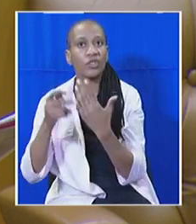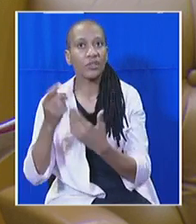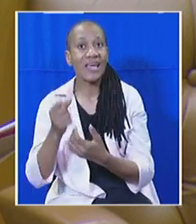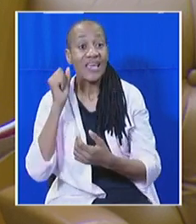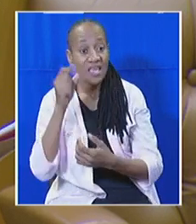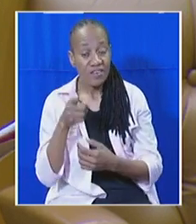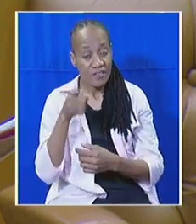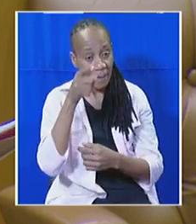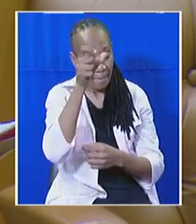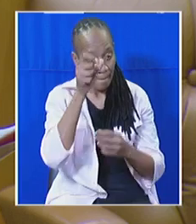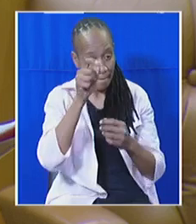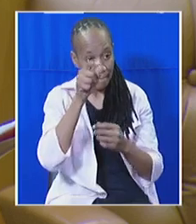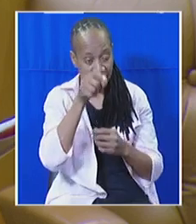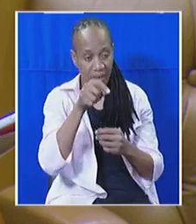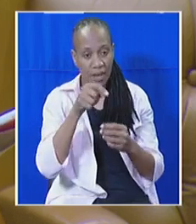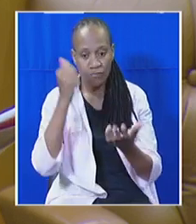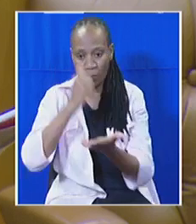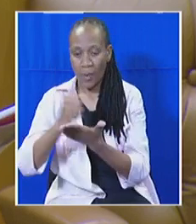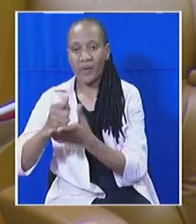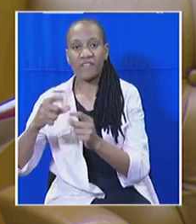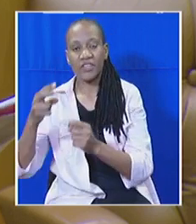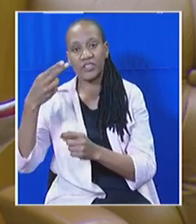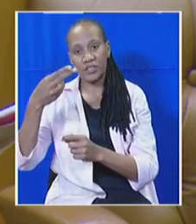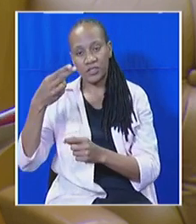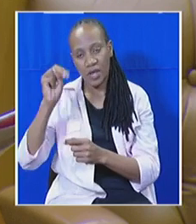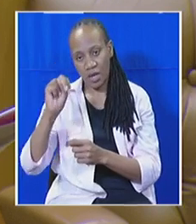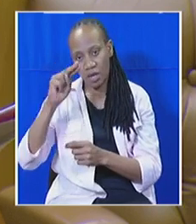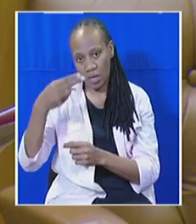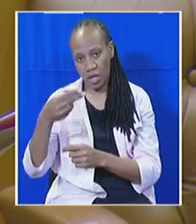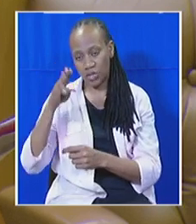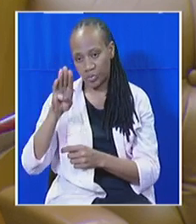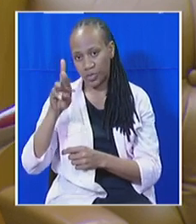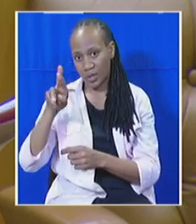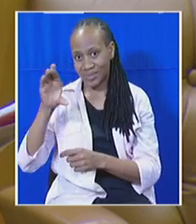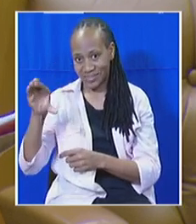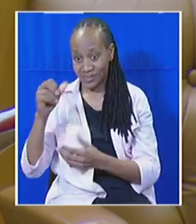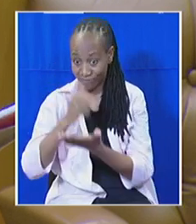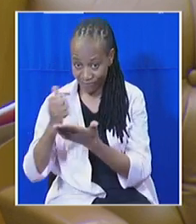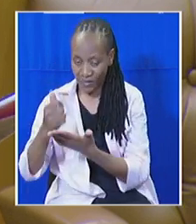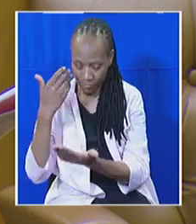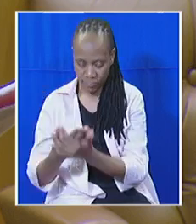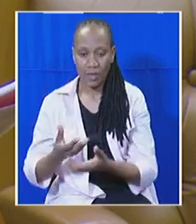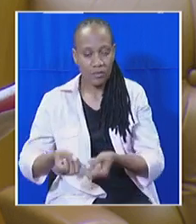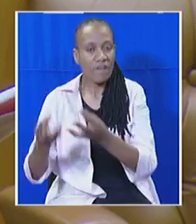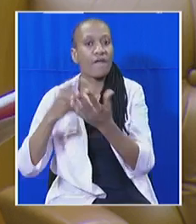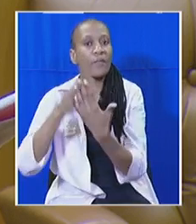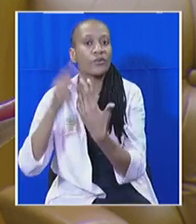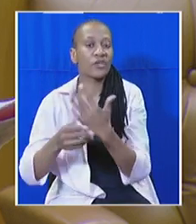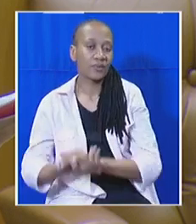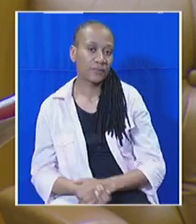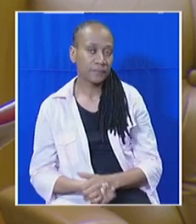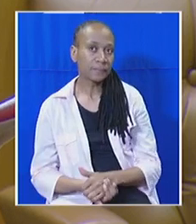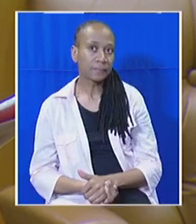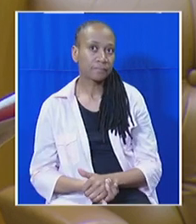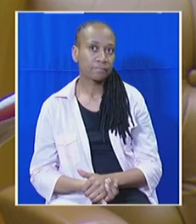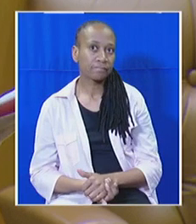is registered with NHBRC. It is the responsibility of the provinces and municipalities acting as developers for